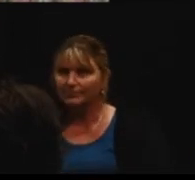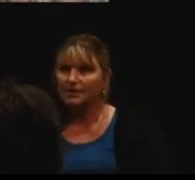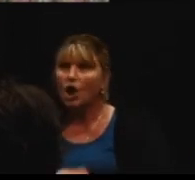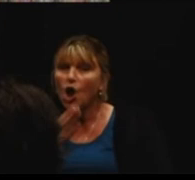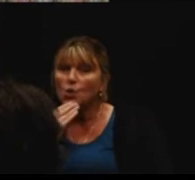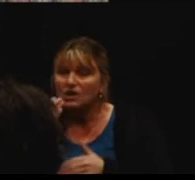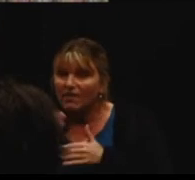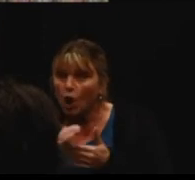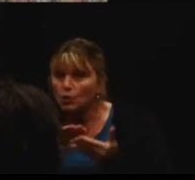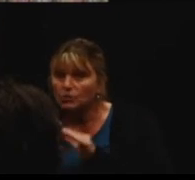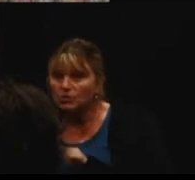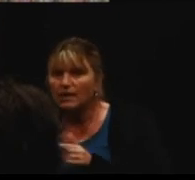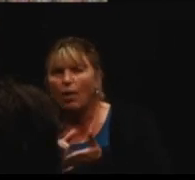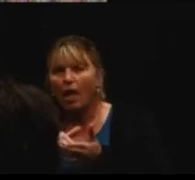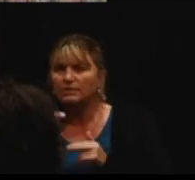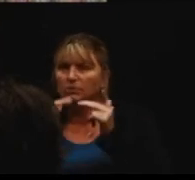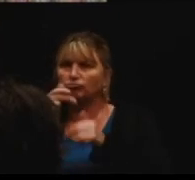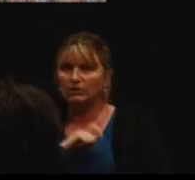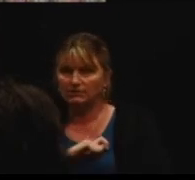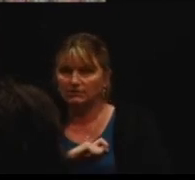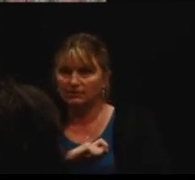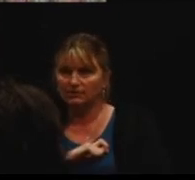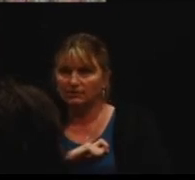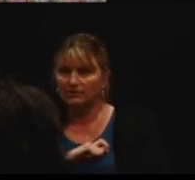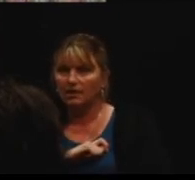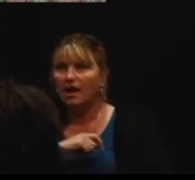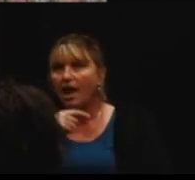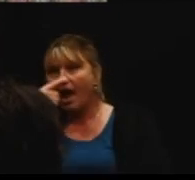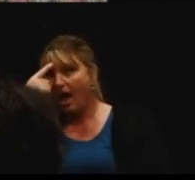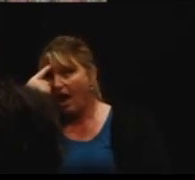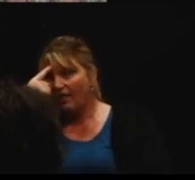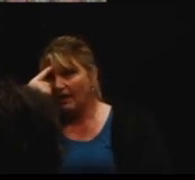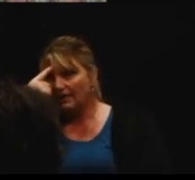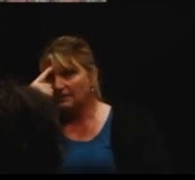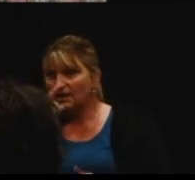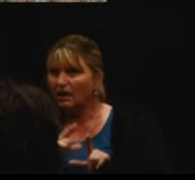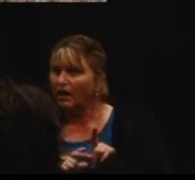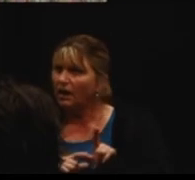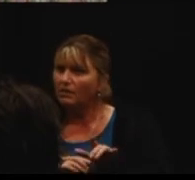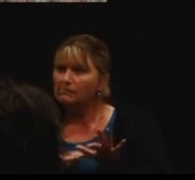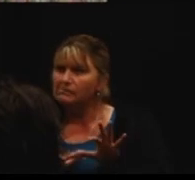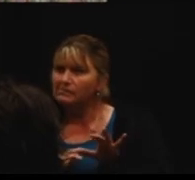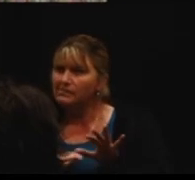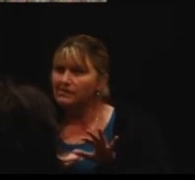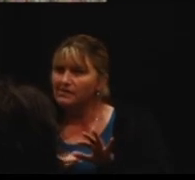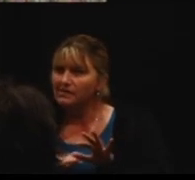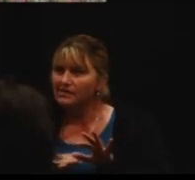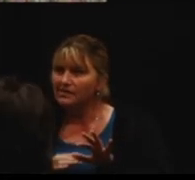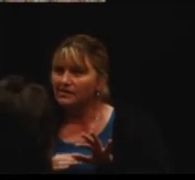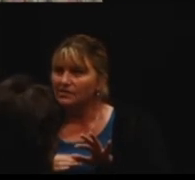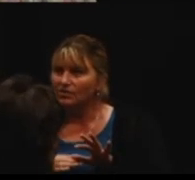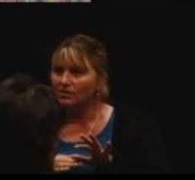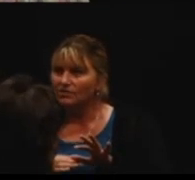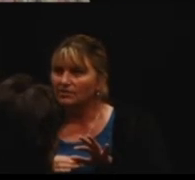community, which will help us with trust, and what I think is a meritocracy. And